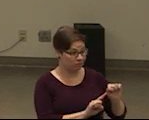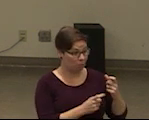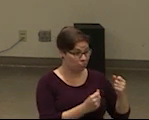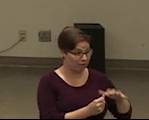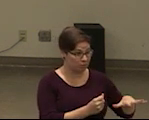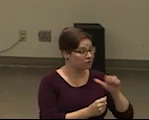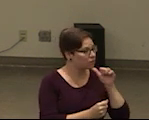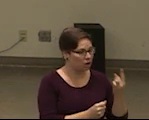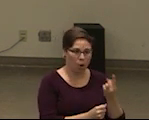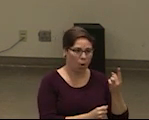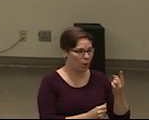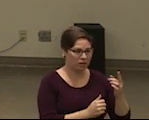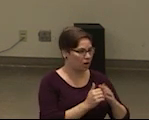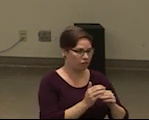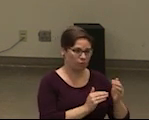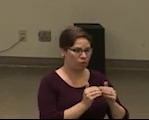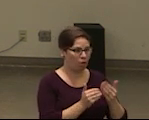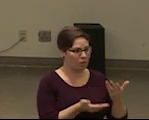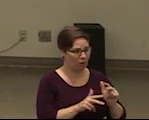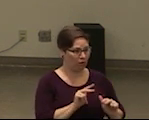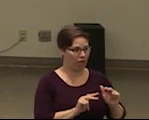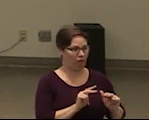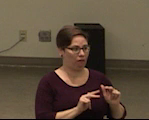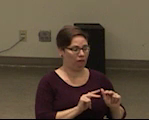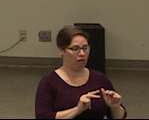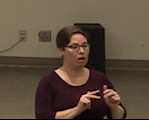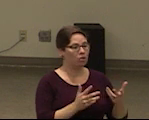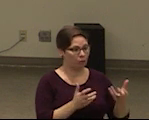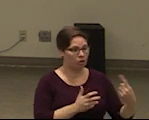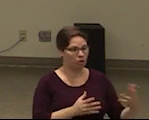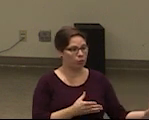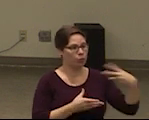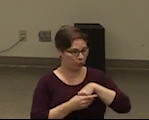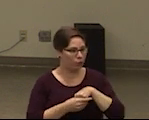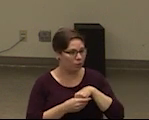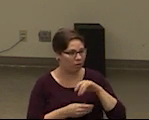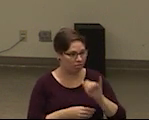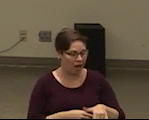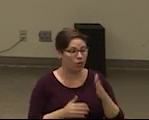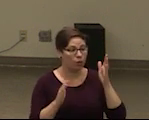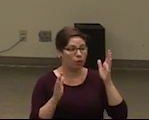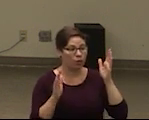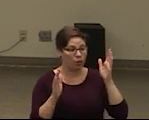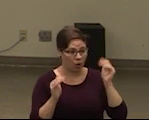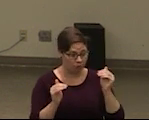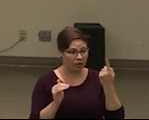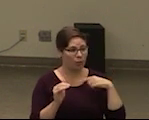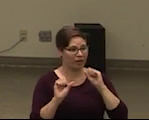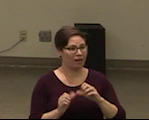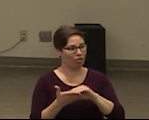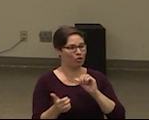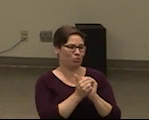you into discomfort with me that we can learn together. While I might be up here, I want to hopefully hold a container that we are